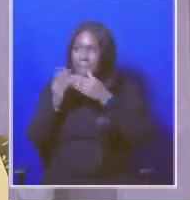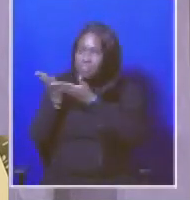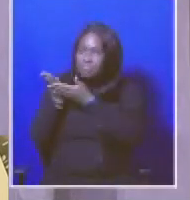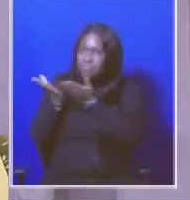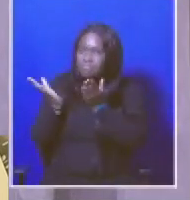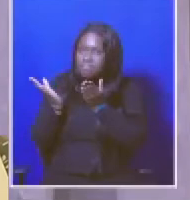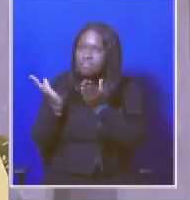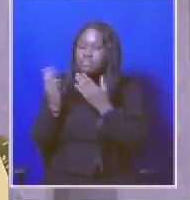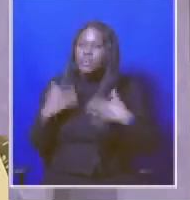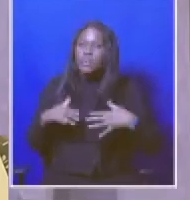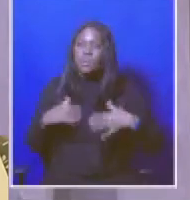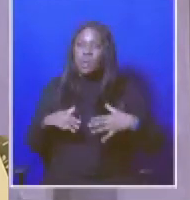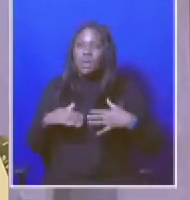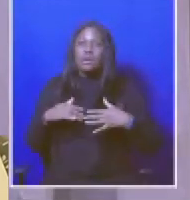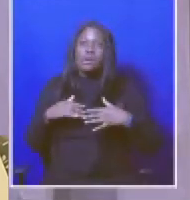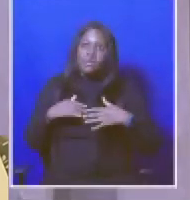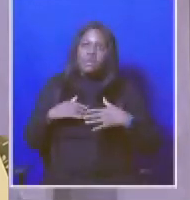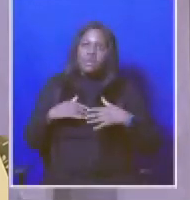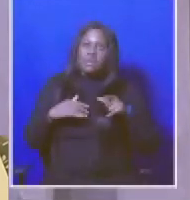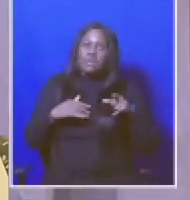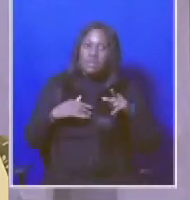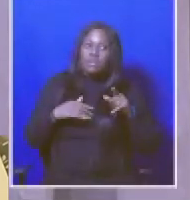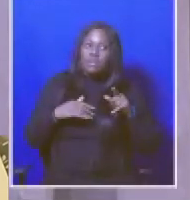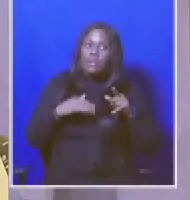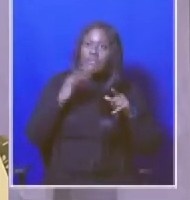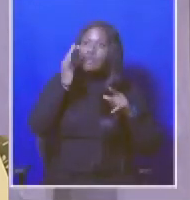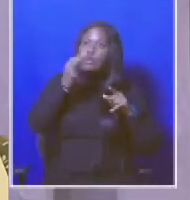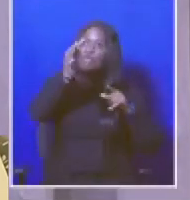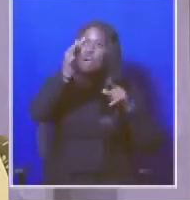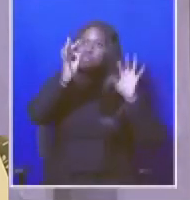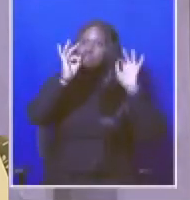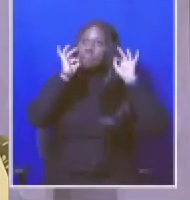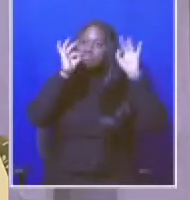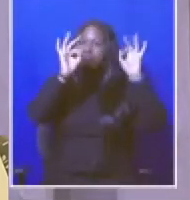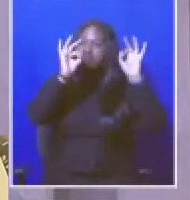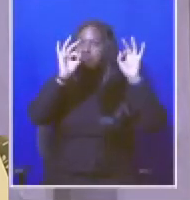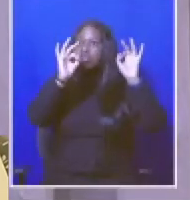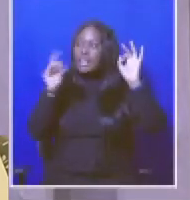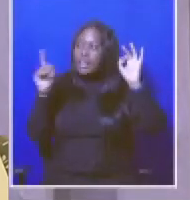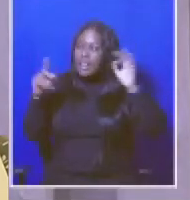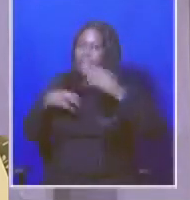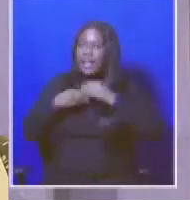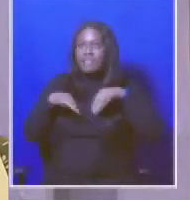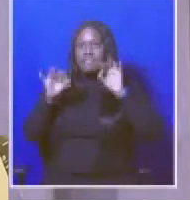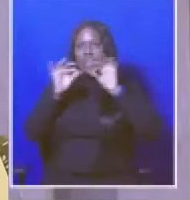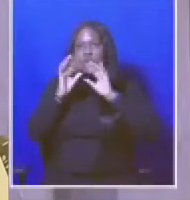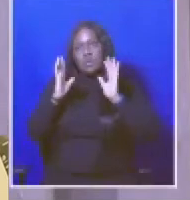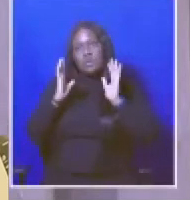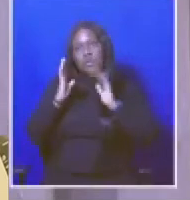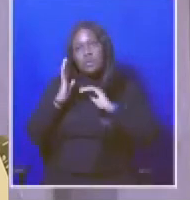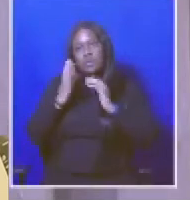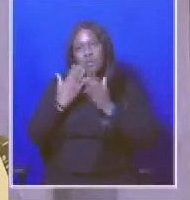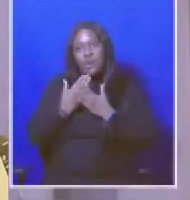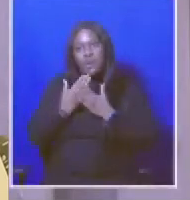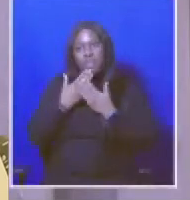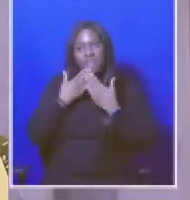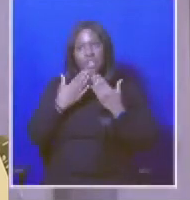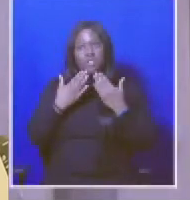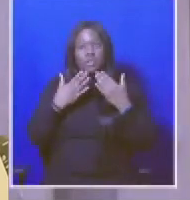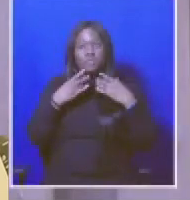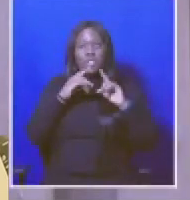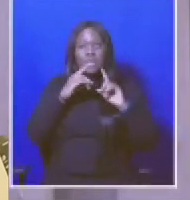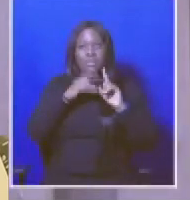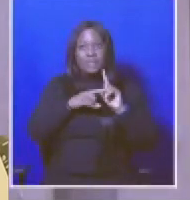contribute towards the development of a brighter tomorrow for all. Thank you very much, Honorable